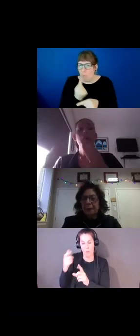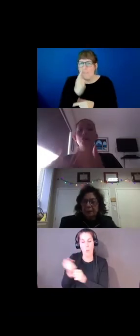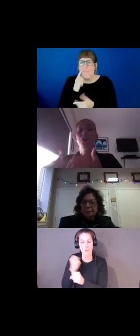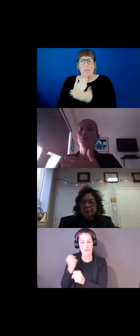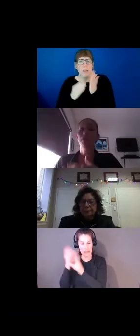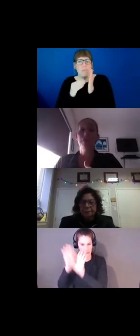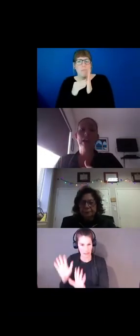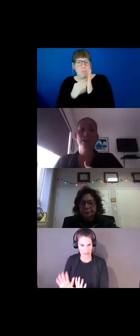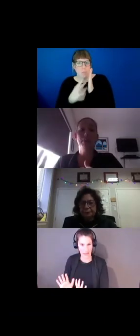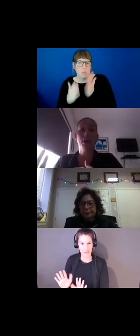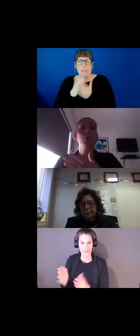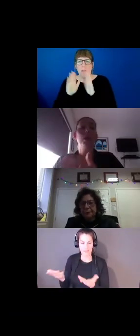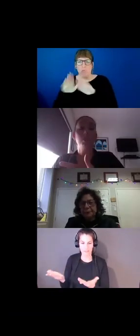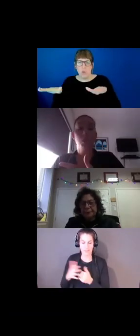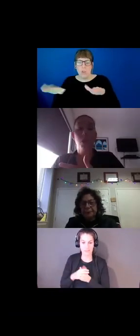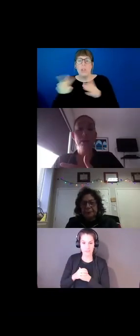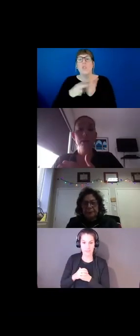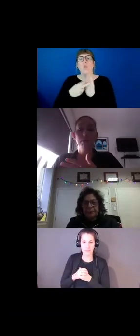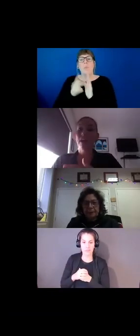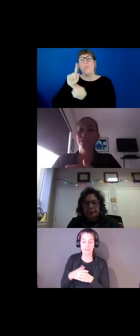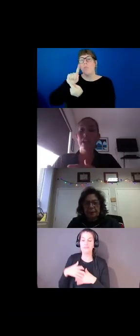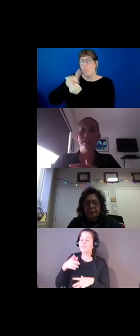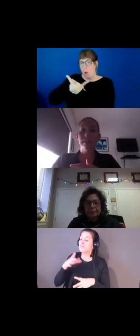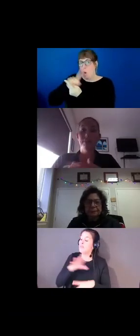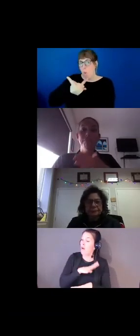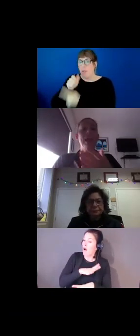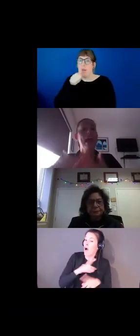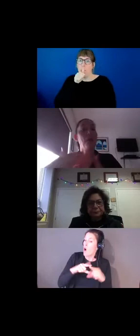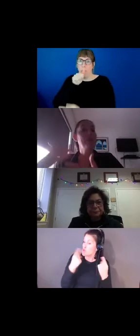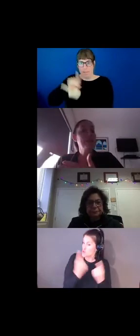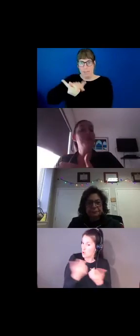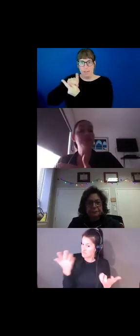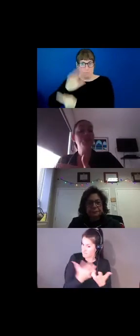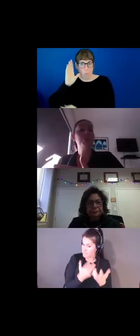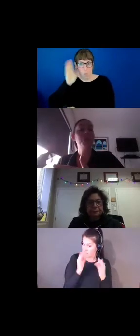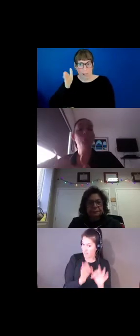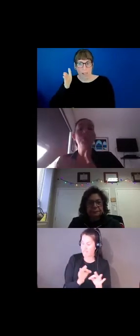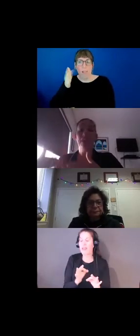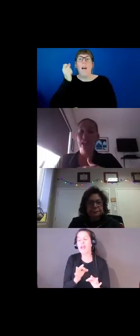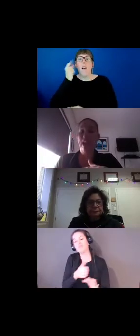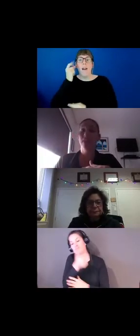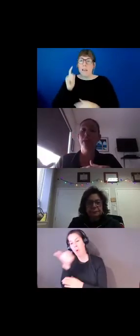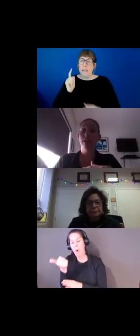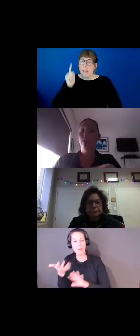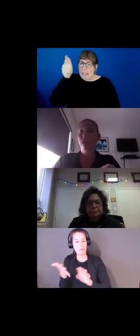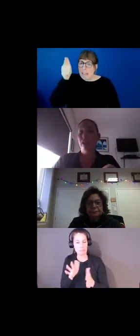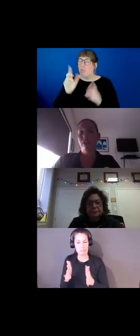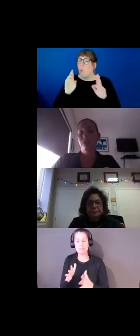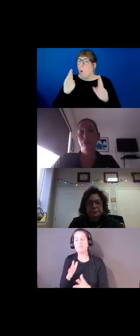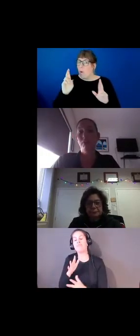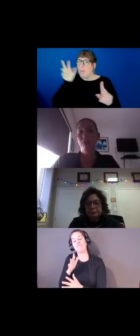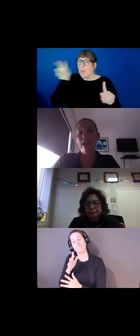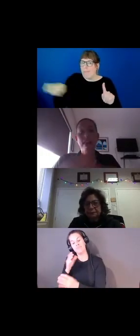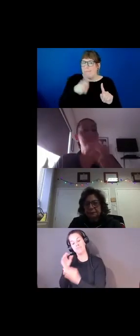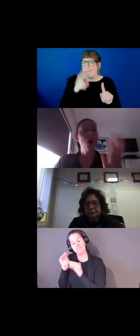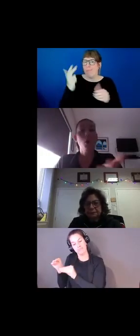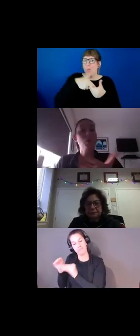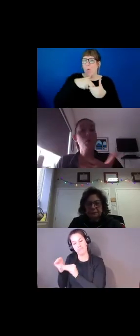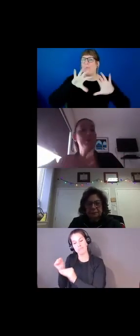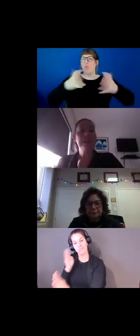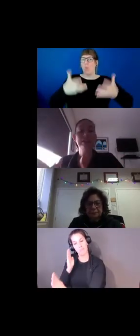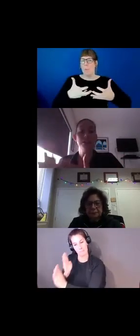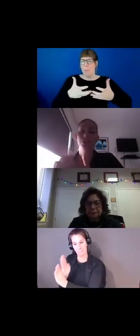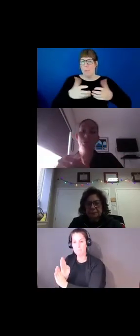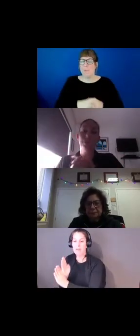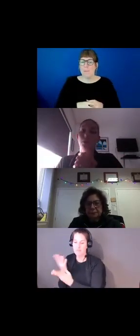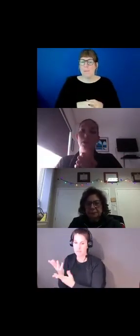children. So we'll provide them a one-on-one private lesson with the eventual hope that they can be integrated into a group class, or